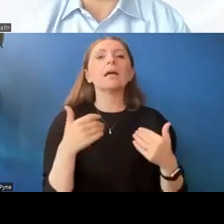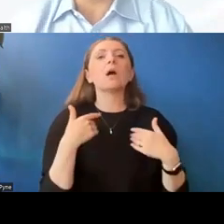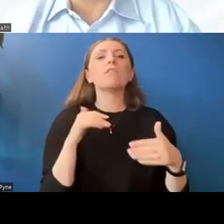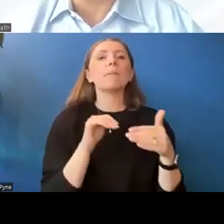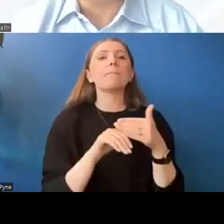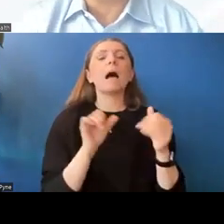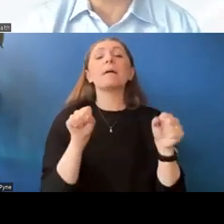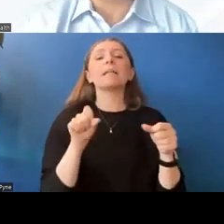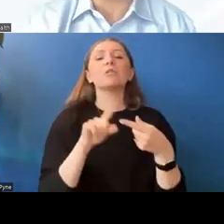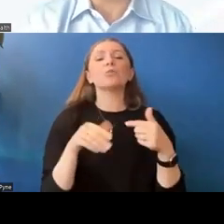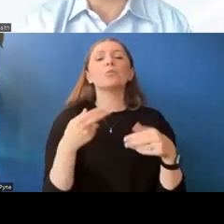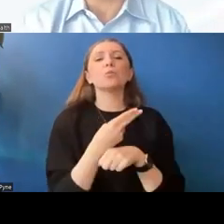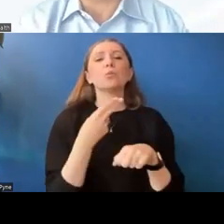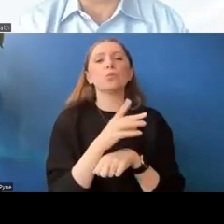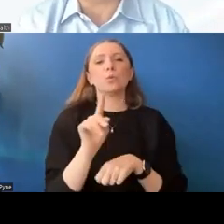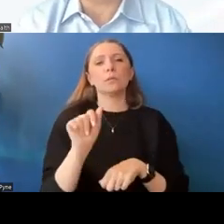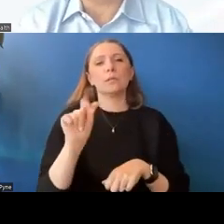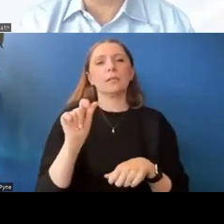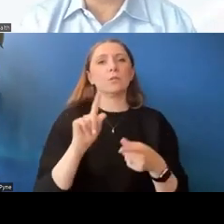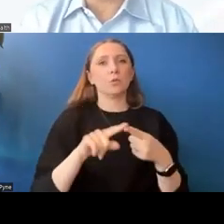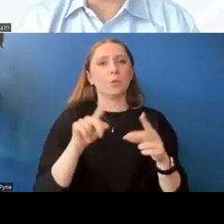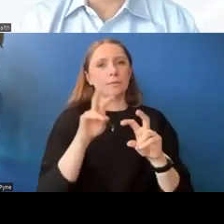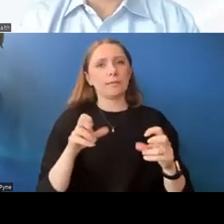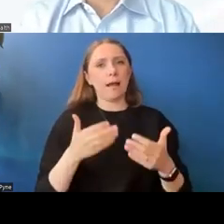to use this data to assess patterns of care.